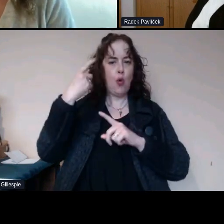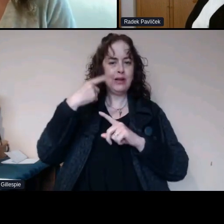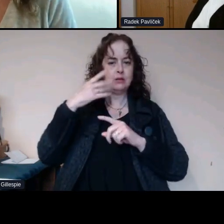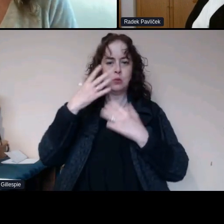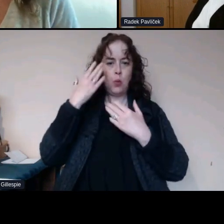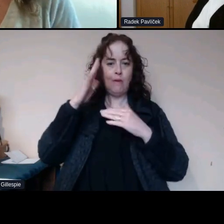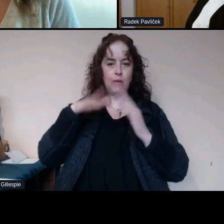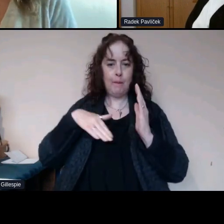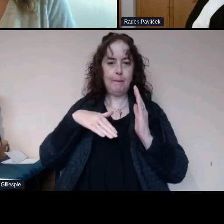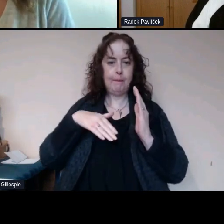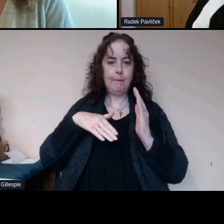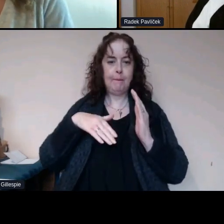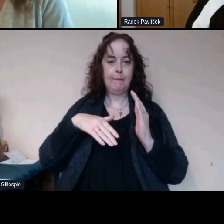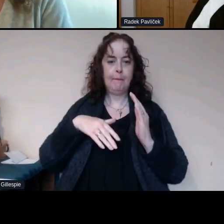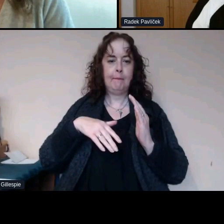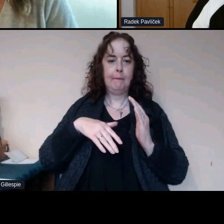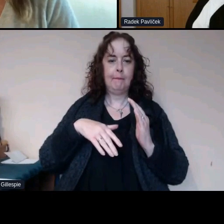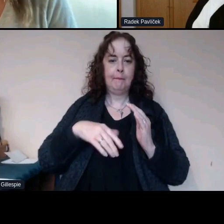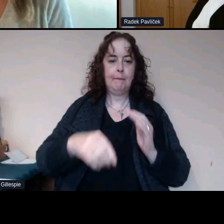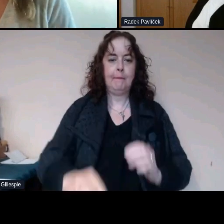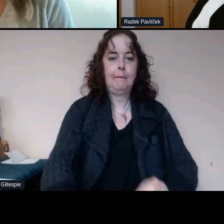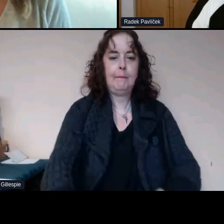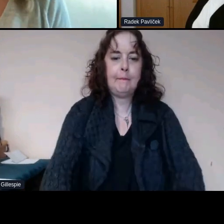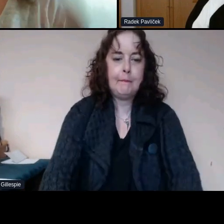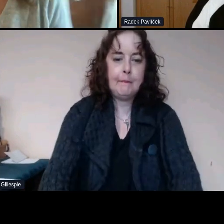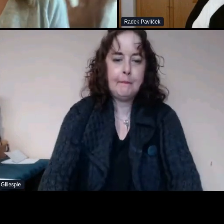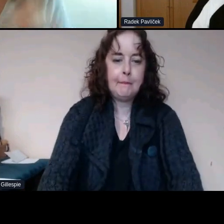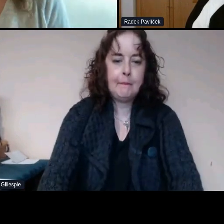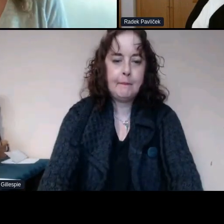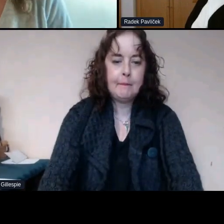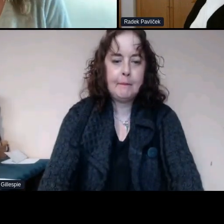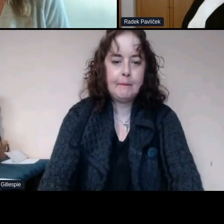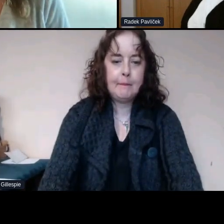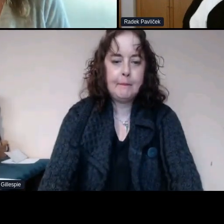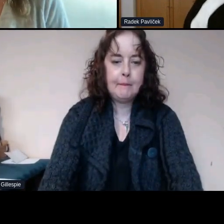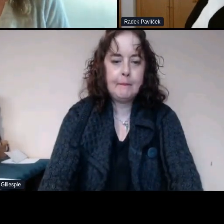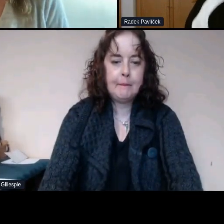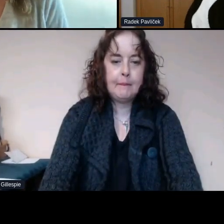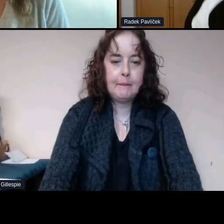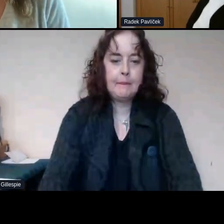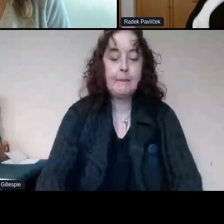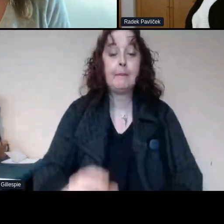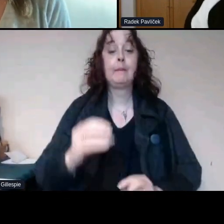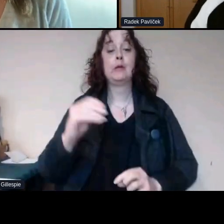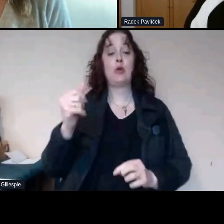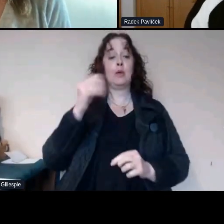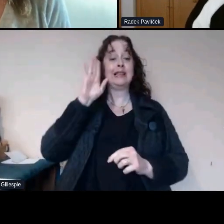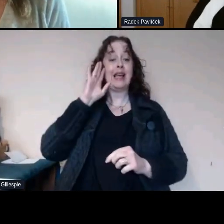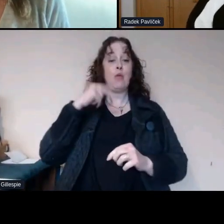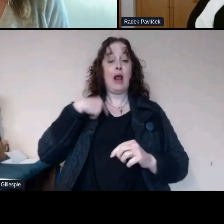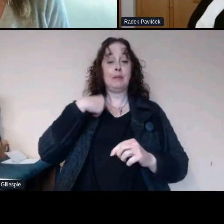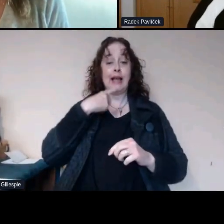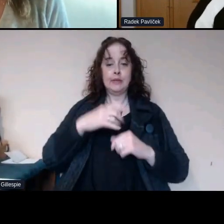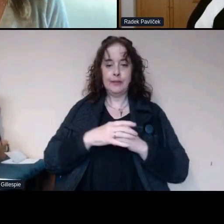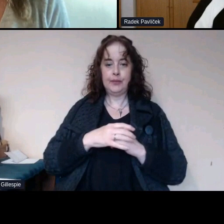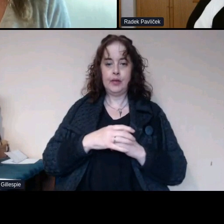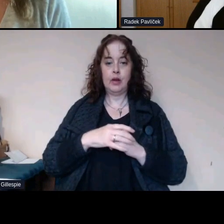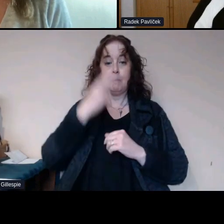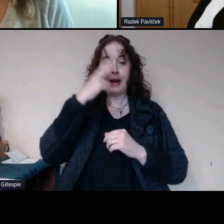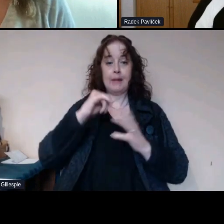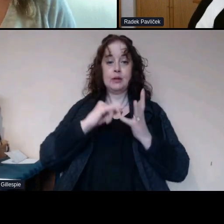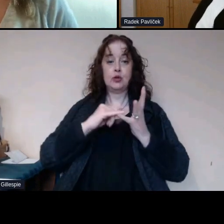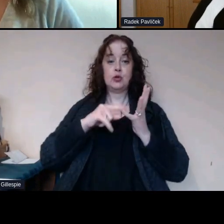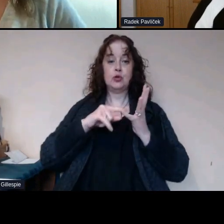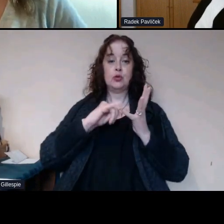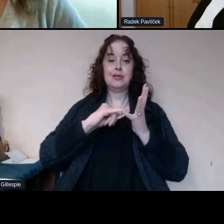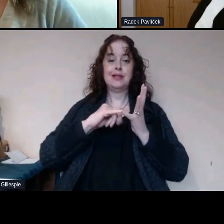maybe some of the technology people, and now it disappeared magically. Somebody is hearing what I'm saying. That's really good. So my name is Susanna Laurin. I